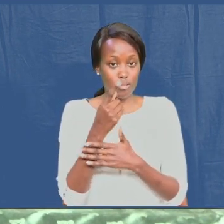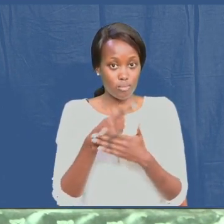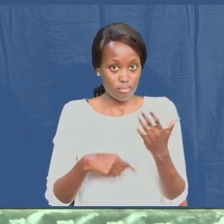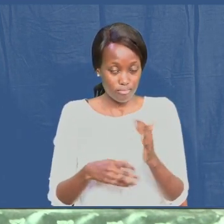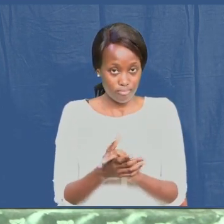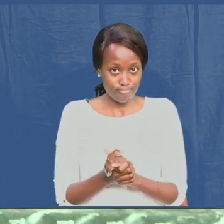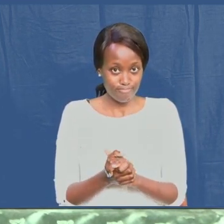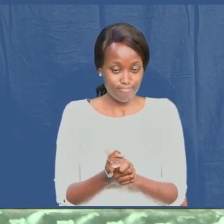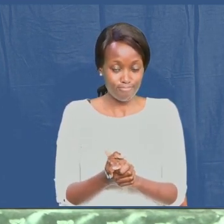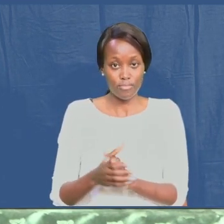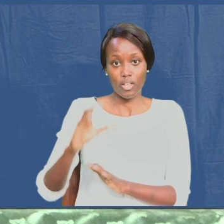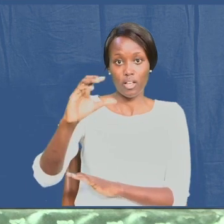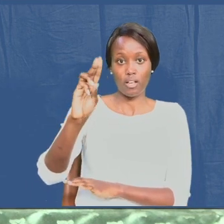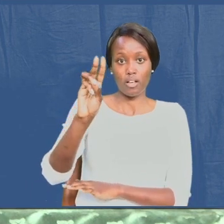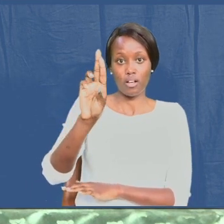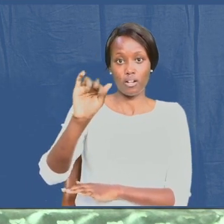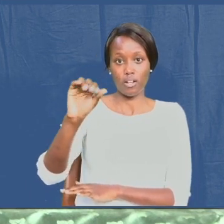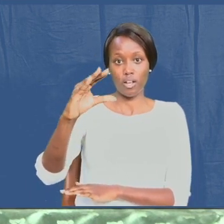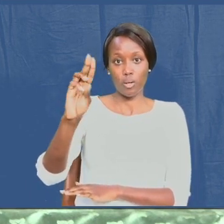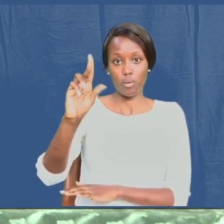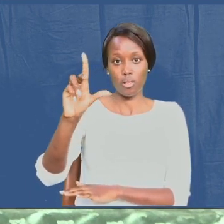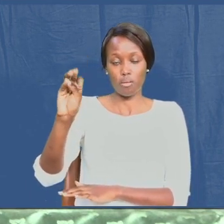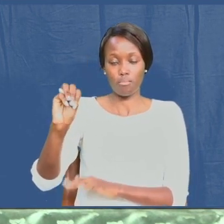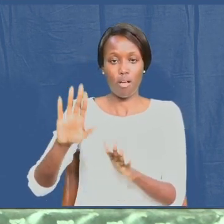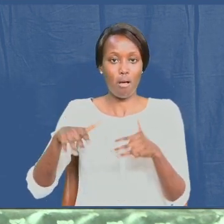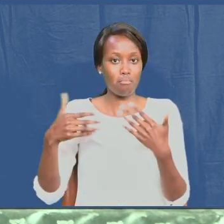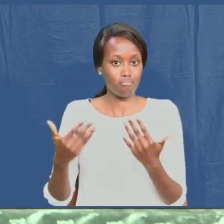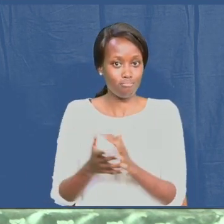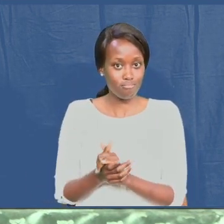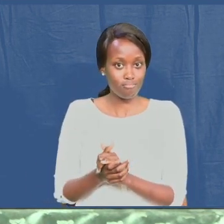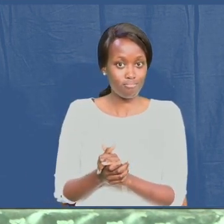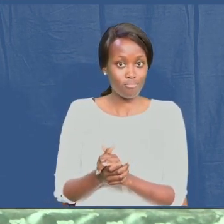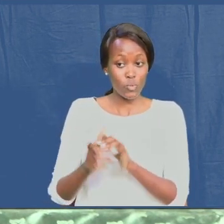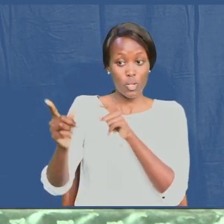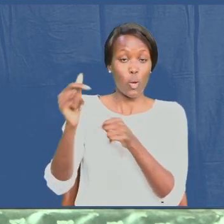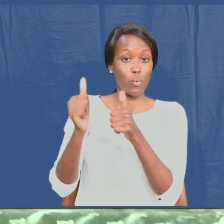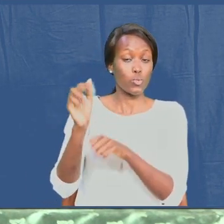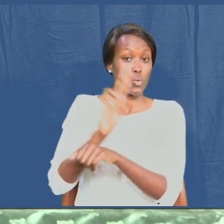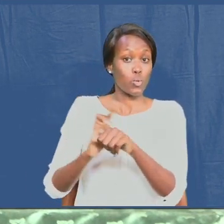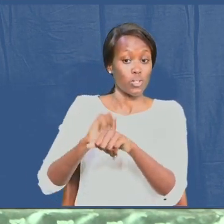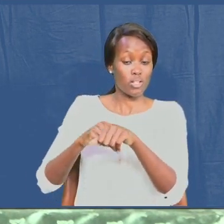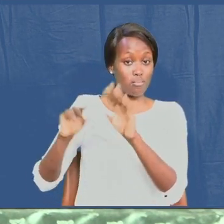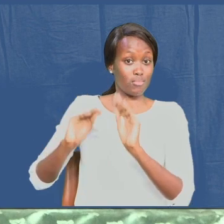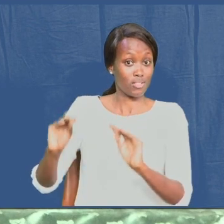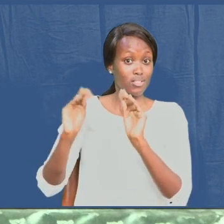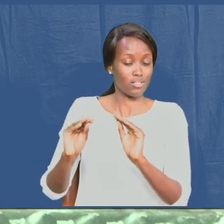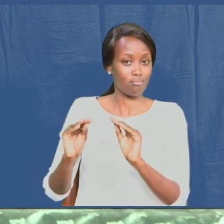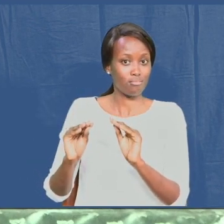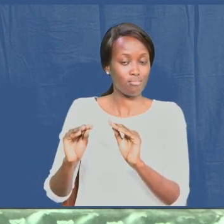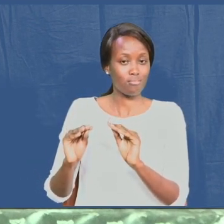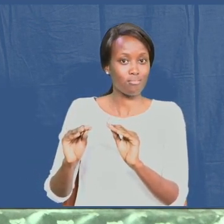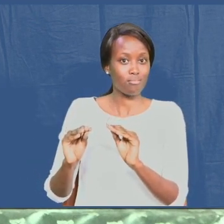this curriculum should look like. The curriculum which we as teachers should use, whether